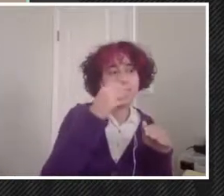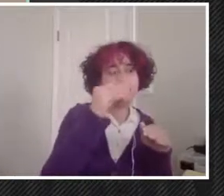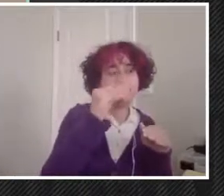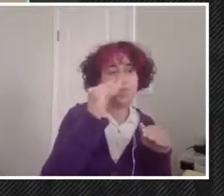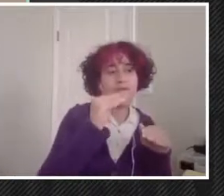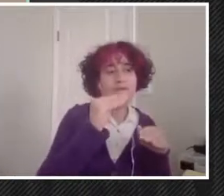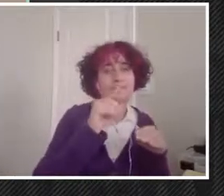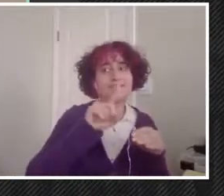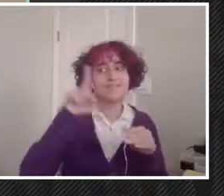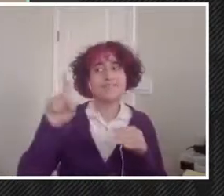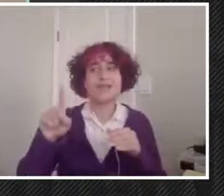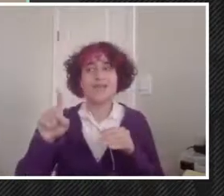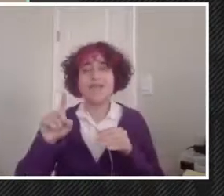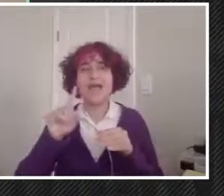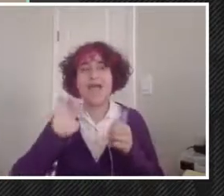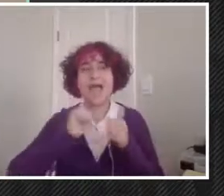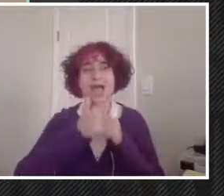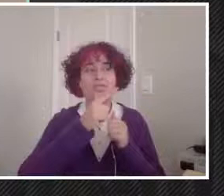oppressed.